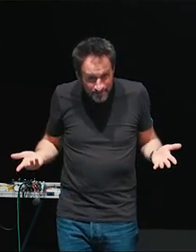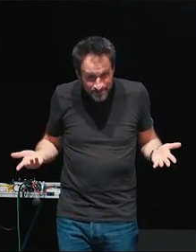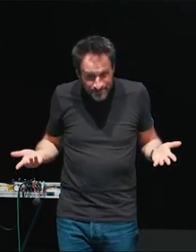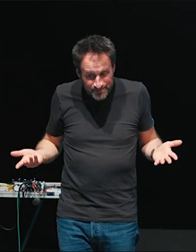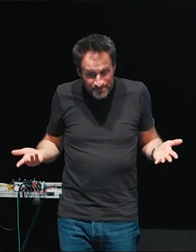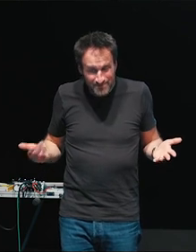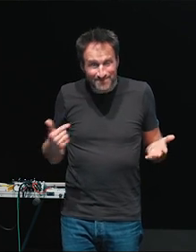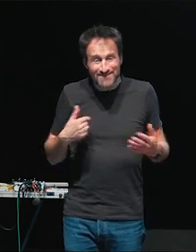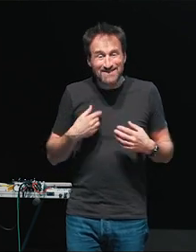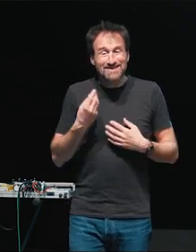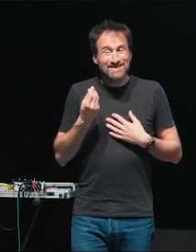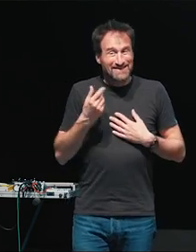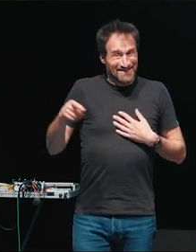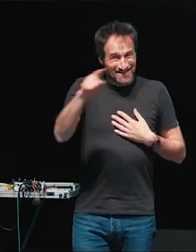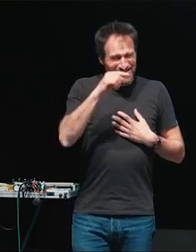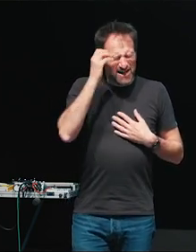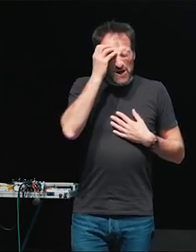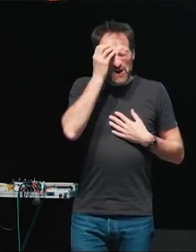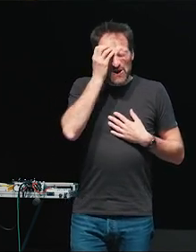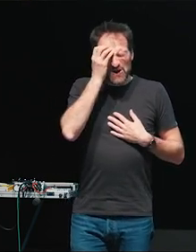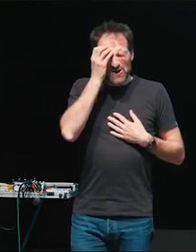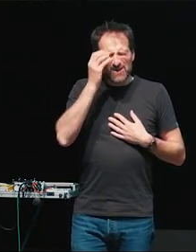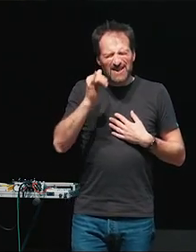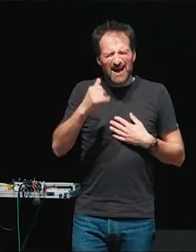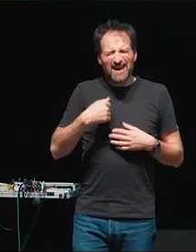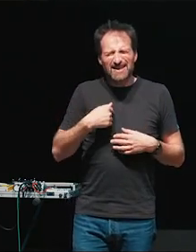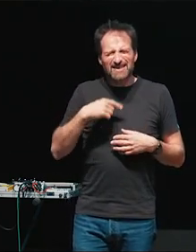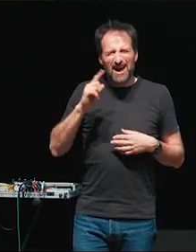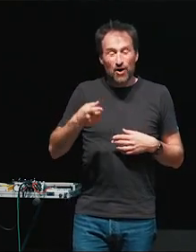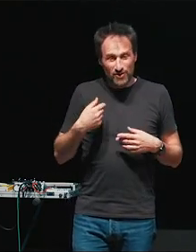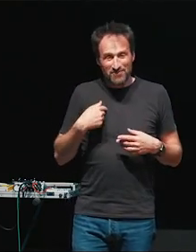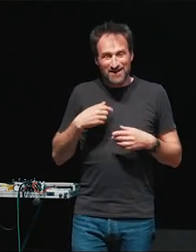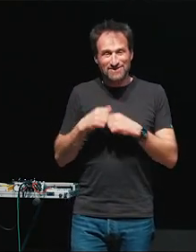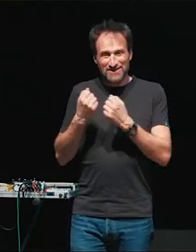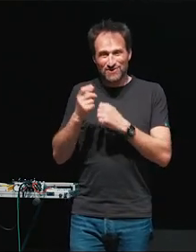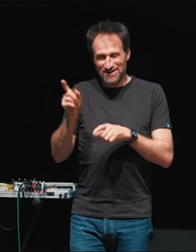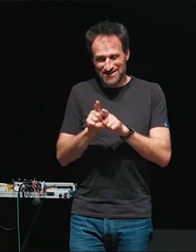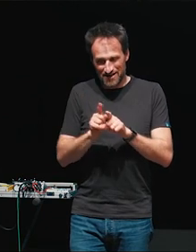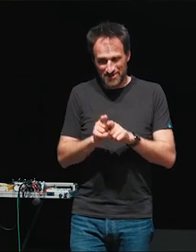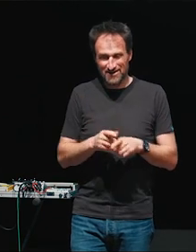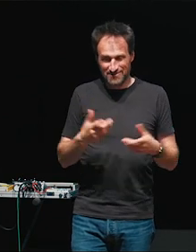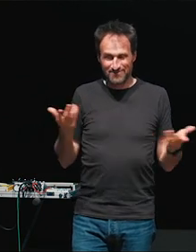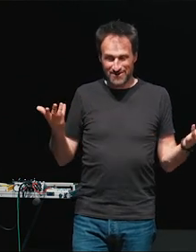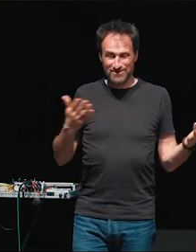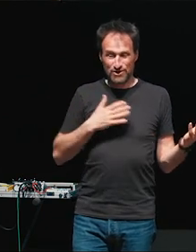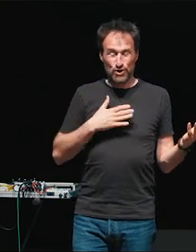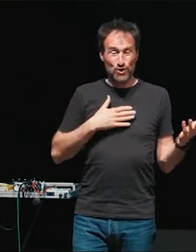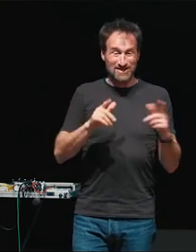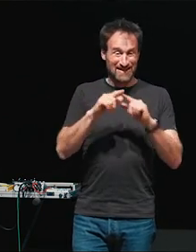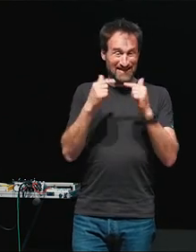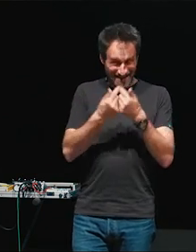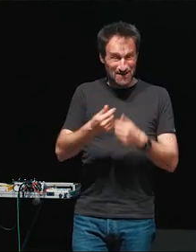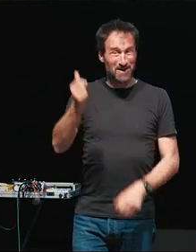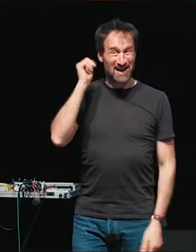I can feel somebody like, oh God, the pain you feel. So this is our team last year.